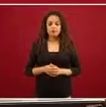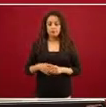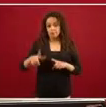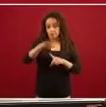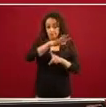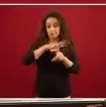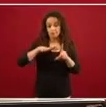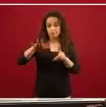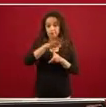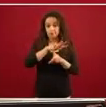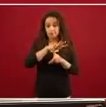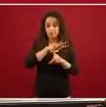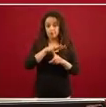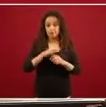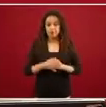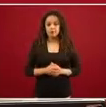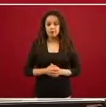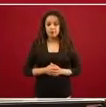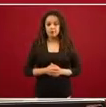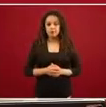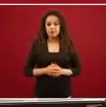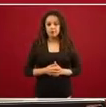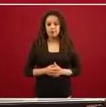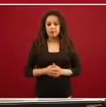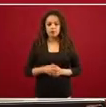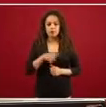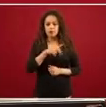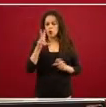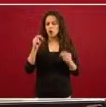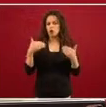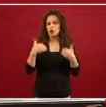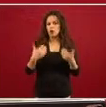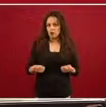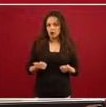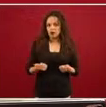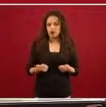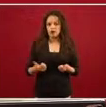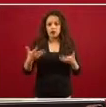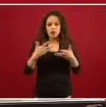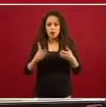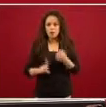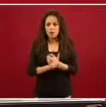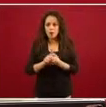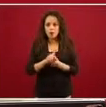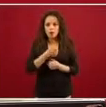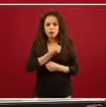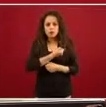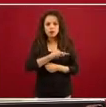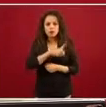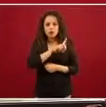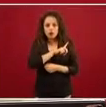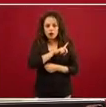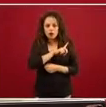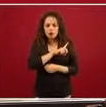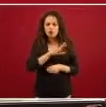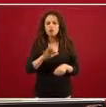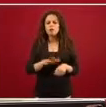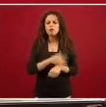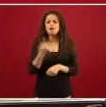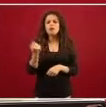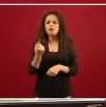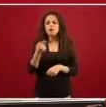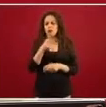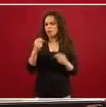citizen at home, it is possible that you don't have the perception that there is a health problem because you're